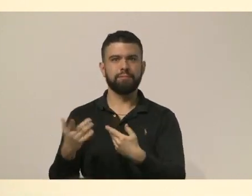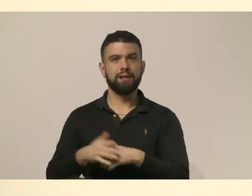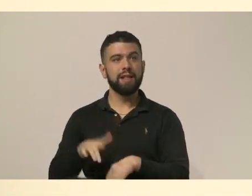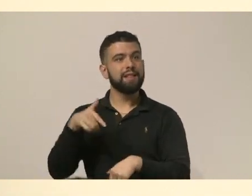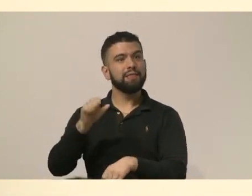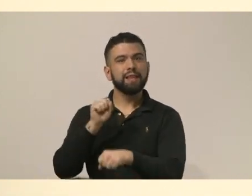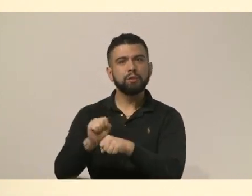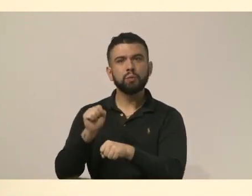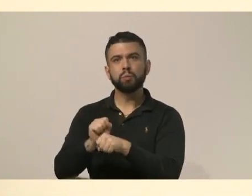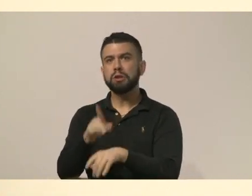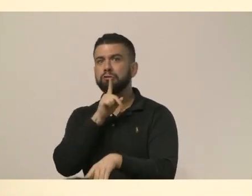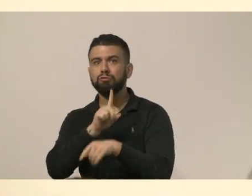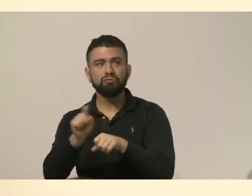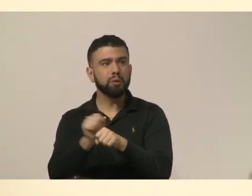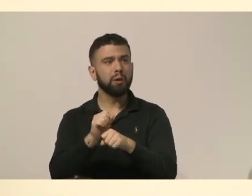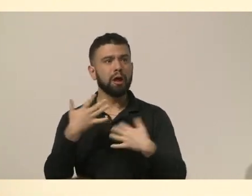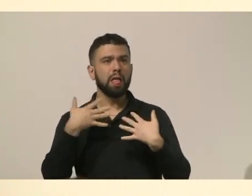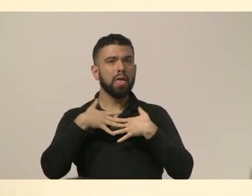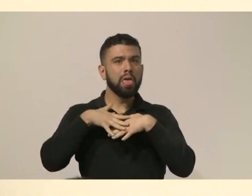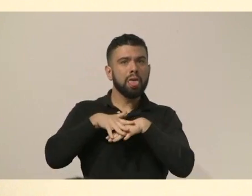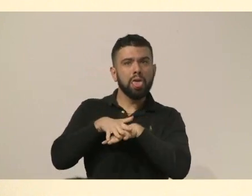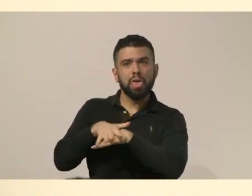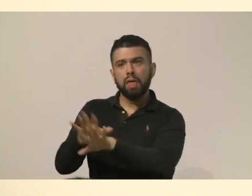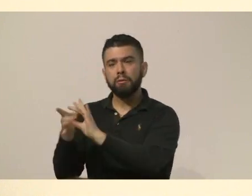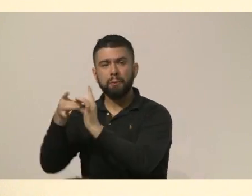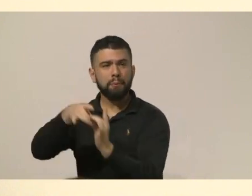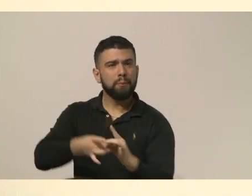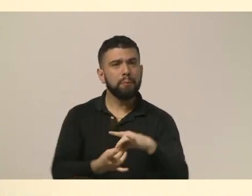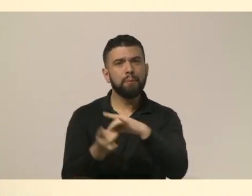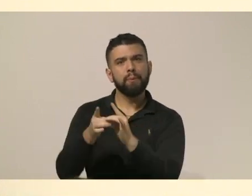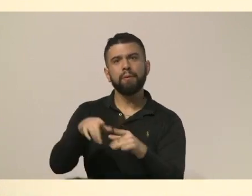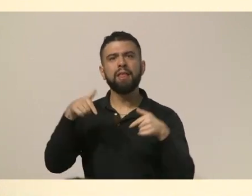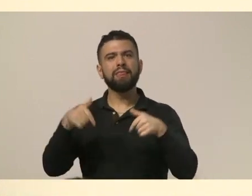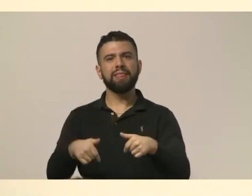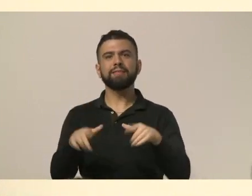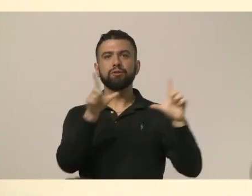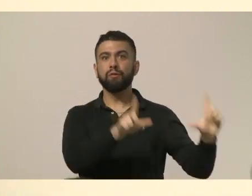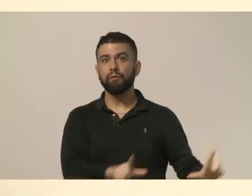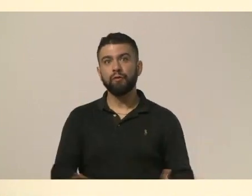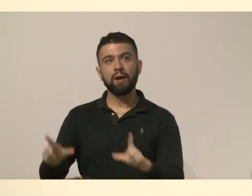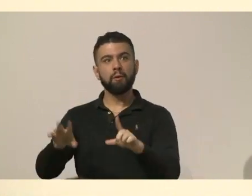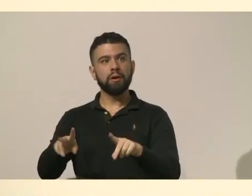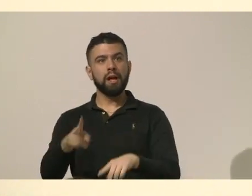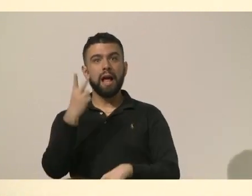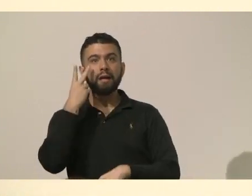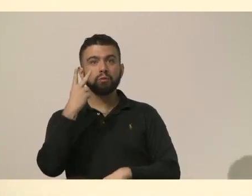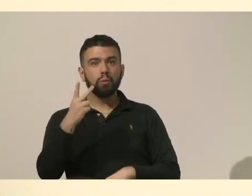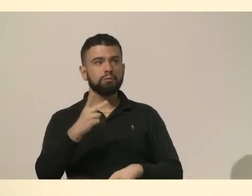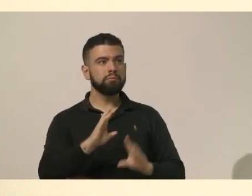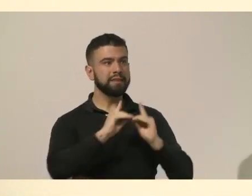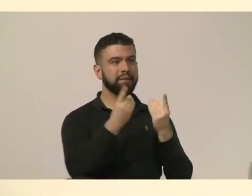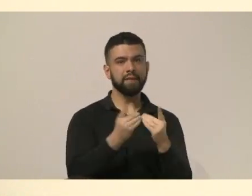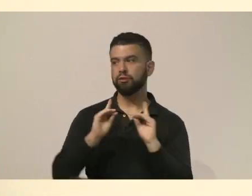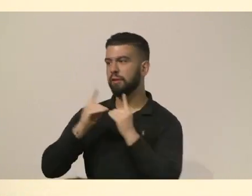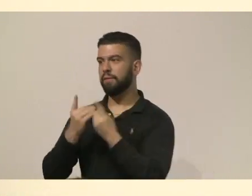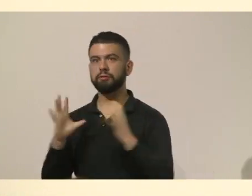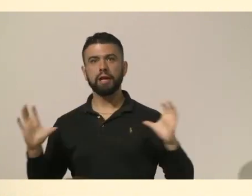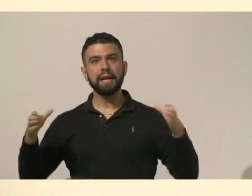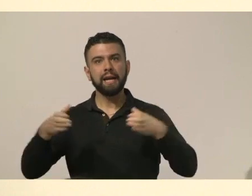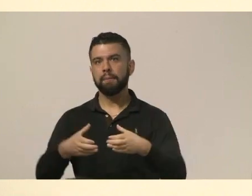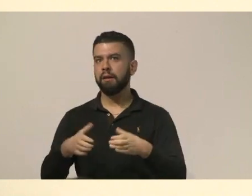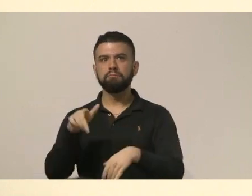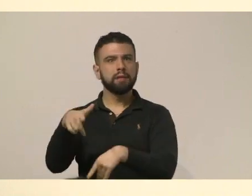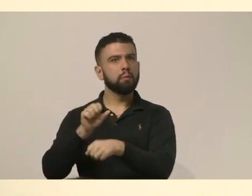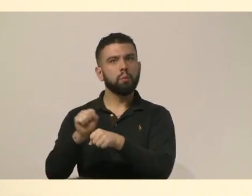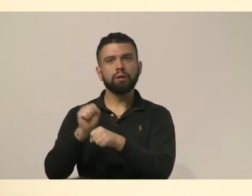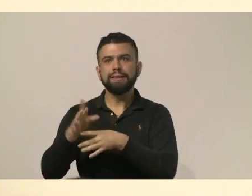so intertwined that I think this is a baseline, and I really saw these two divisions come together and work very seamlessly this year. In